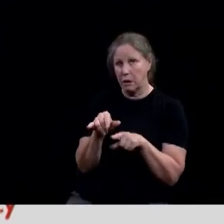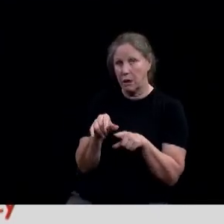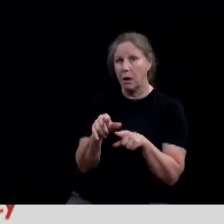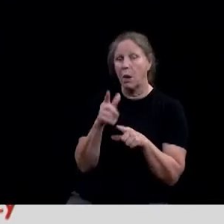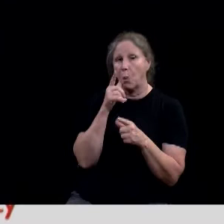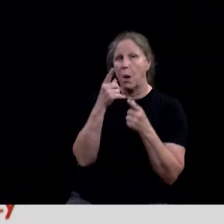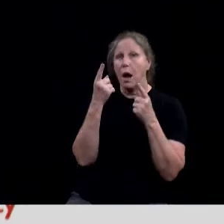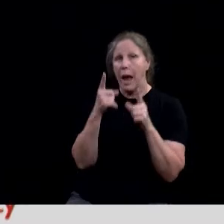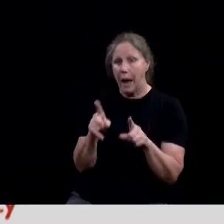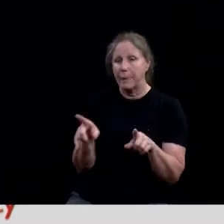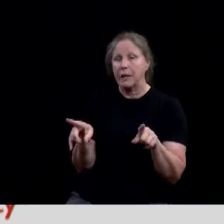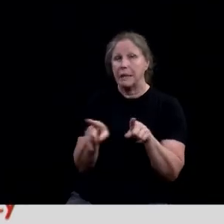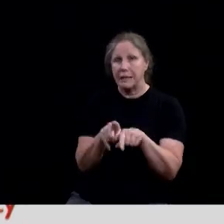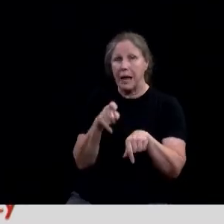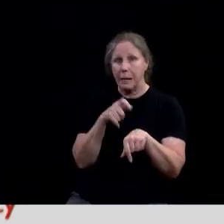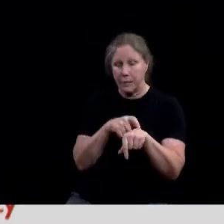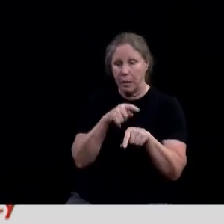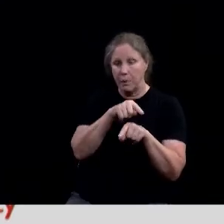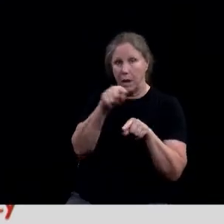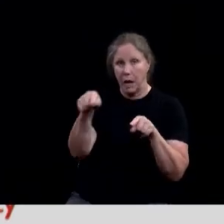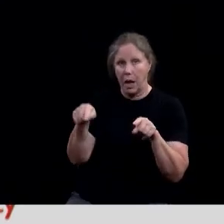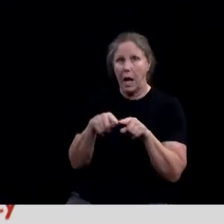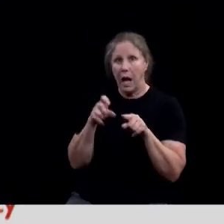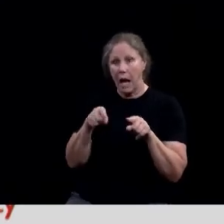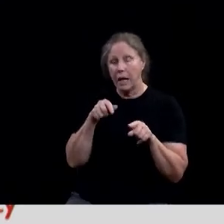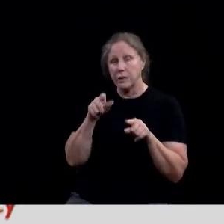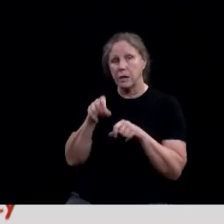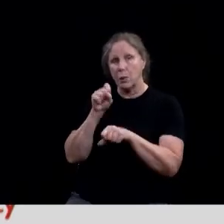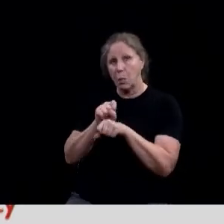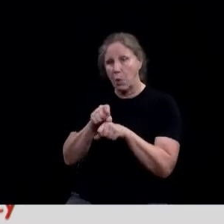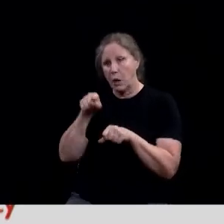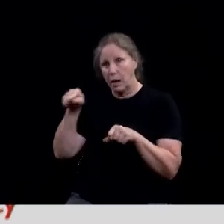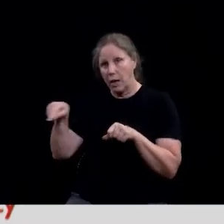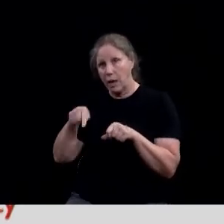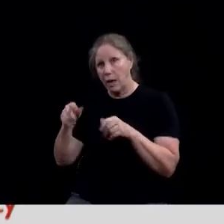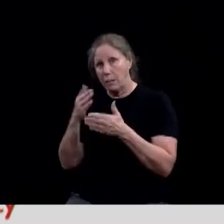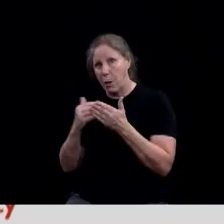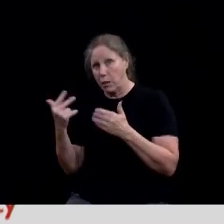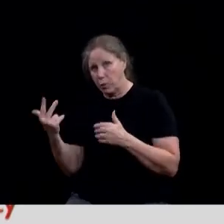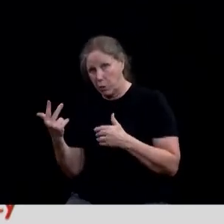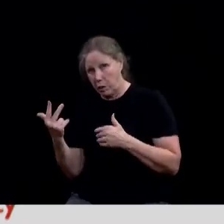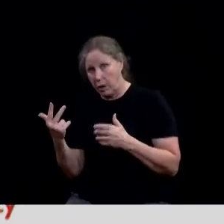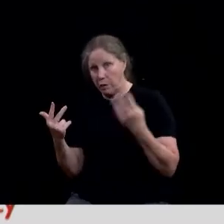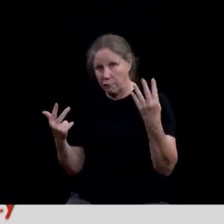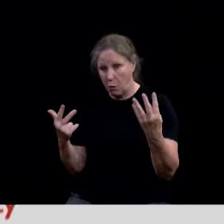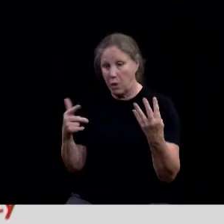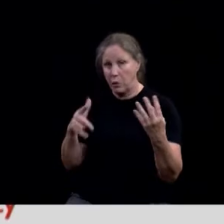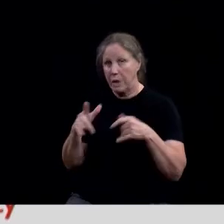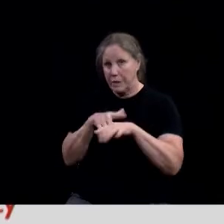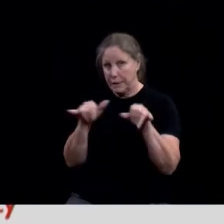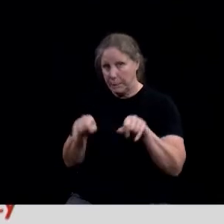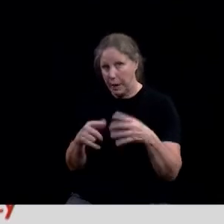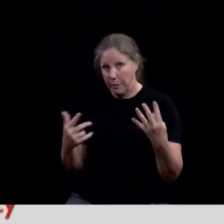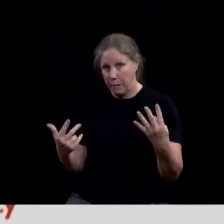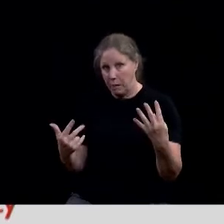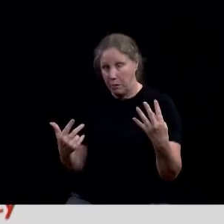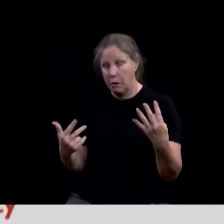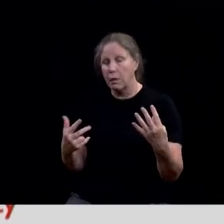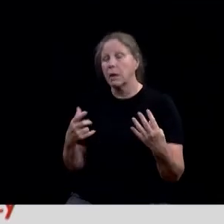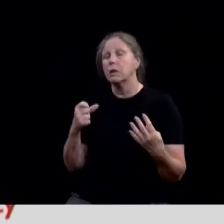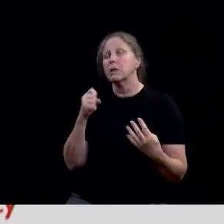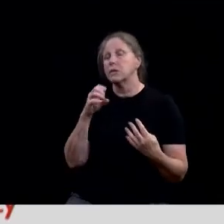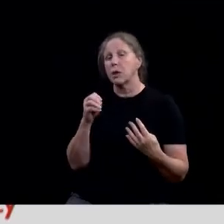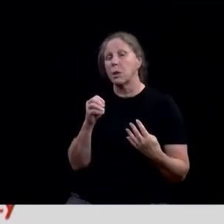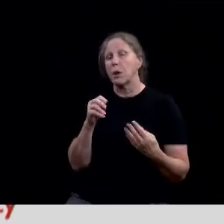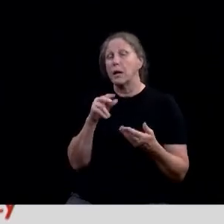completion of the work in bid package 3. Mhm. So it's not that we're not going to be waiting